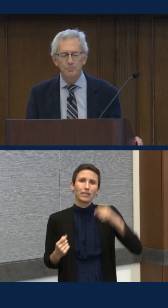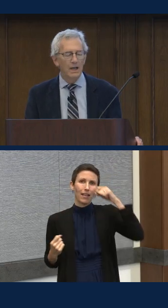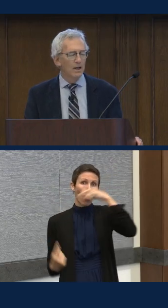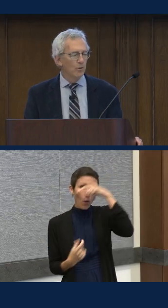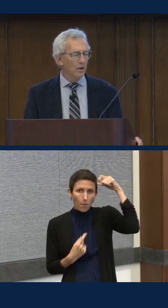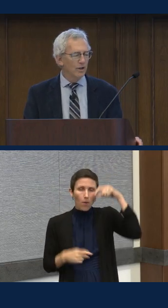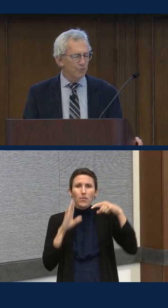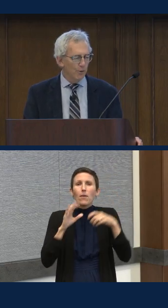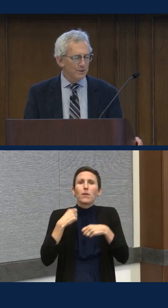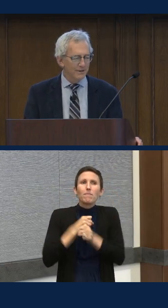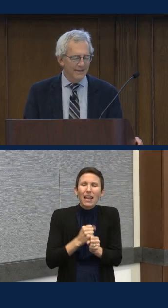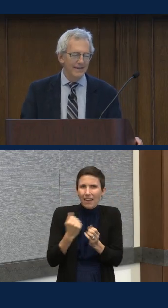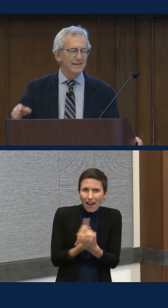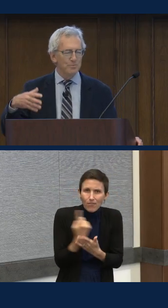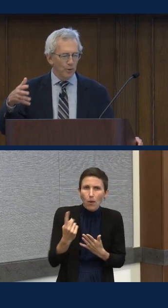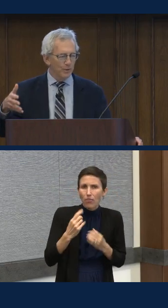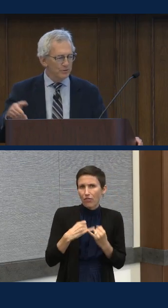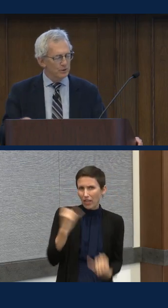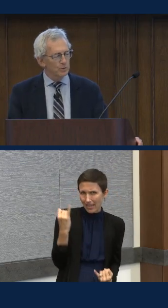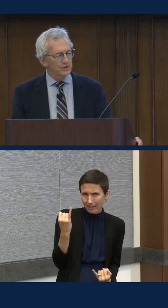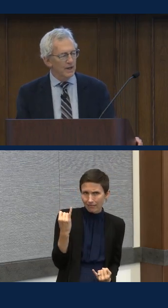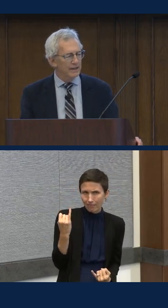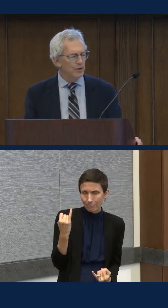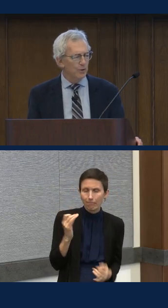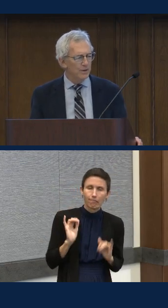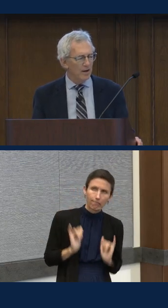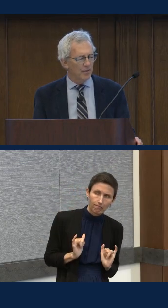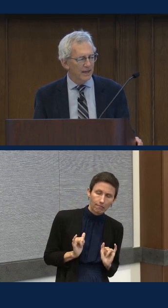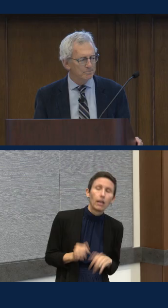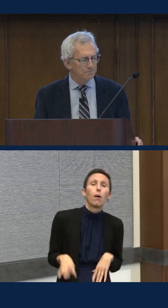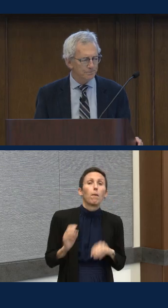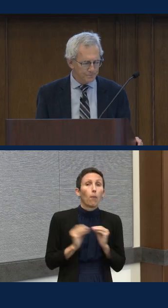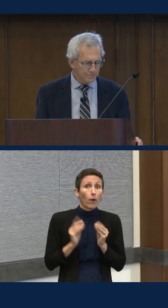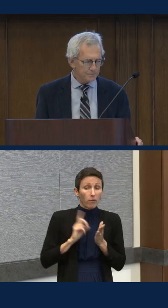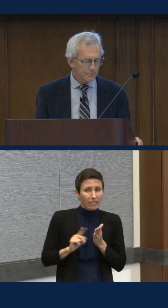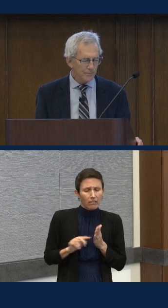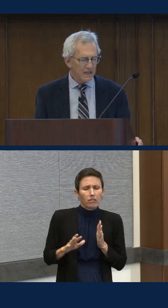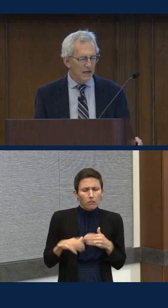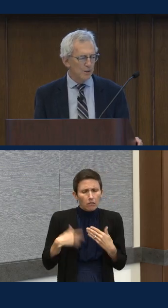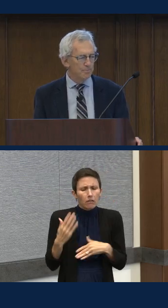thin. Well, unfortunately, as more research was done, it turned out that